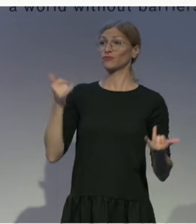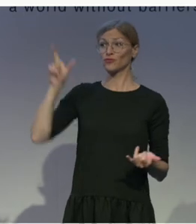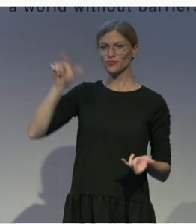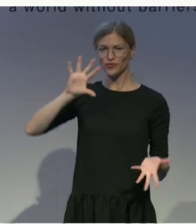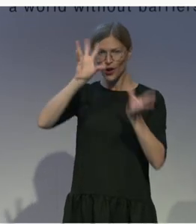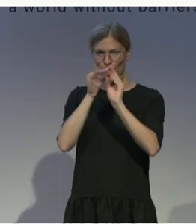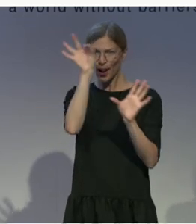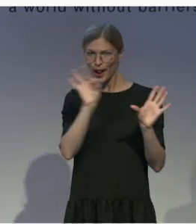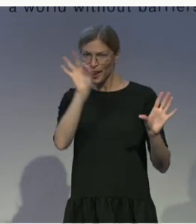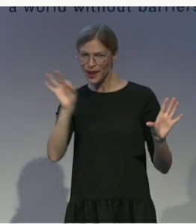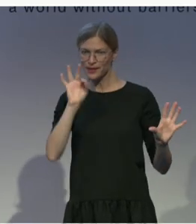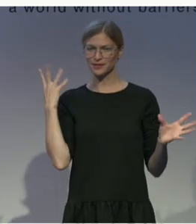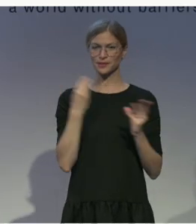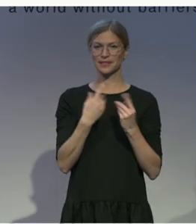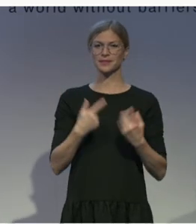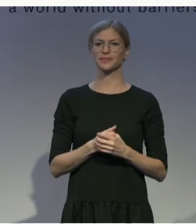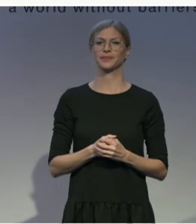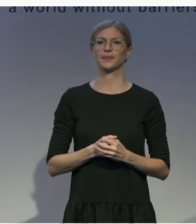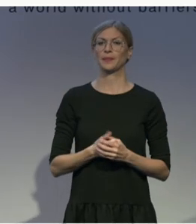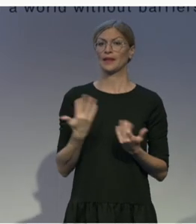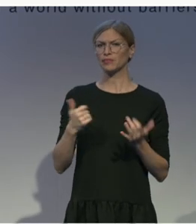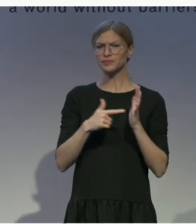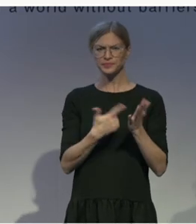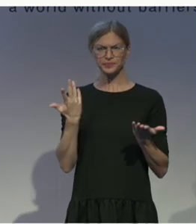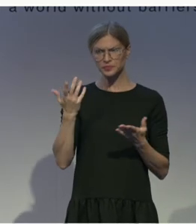So another example from Ecuador.